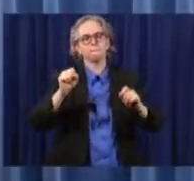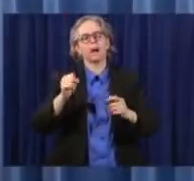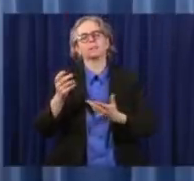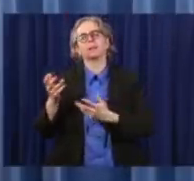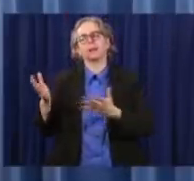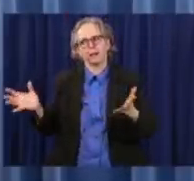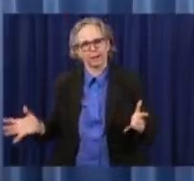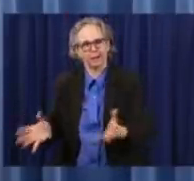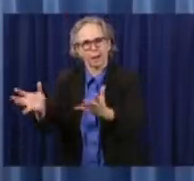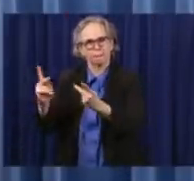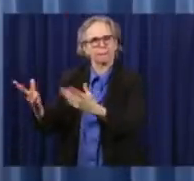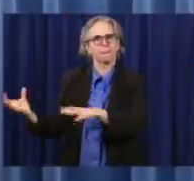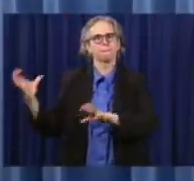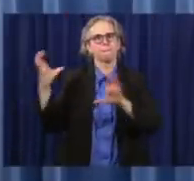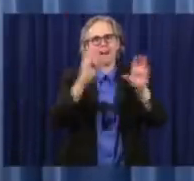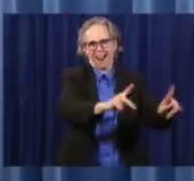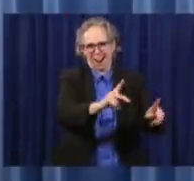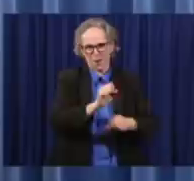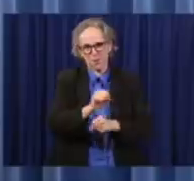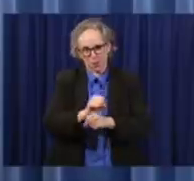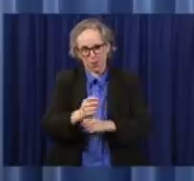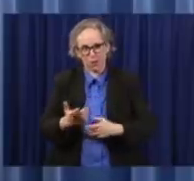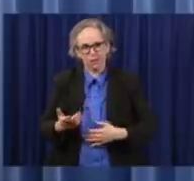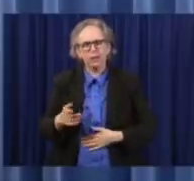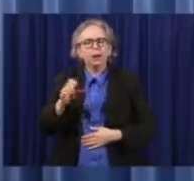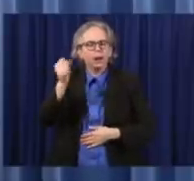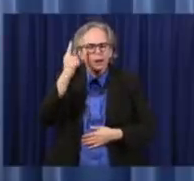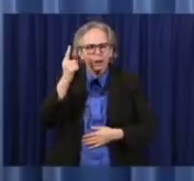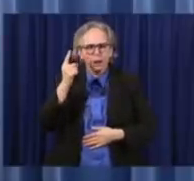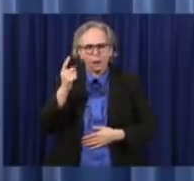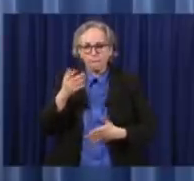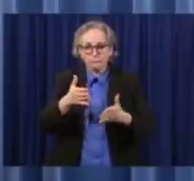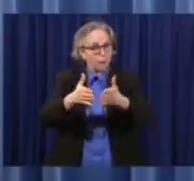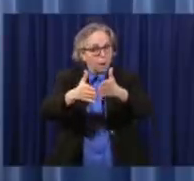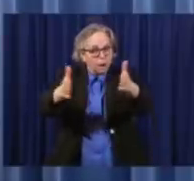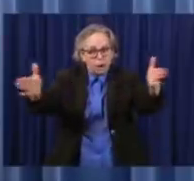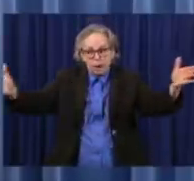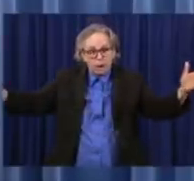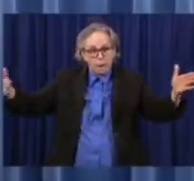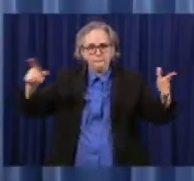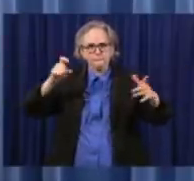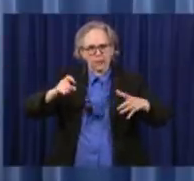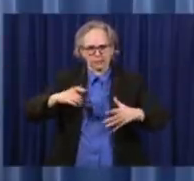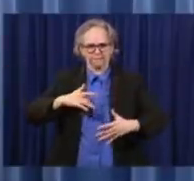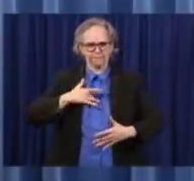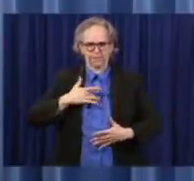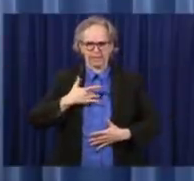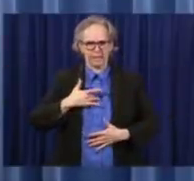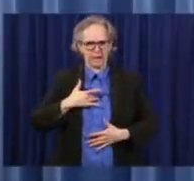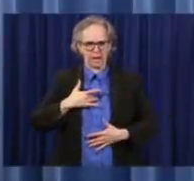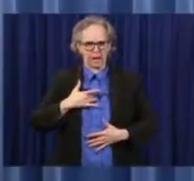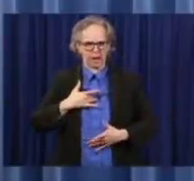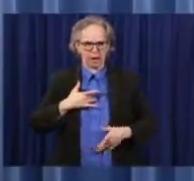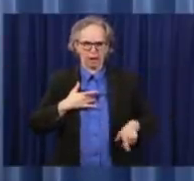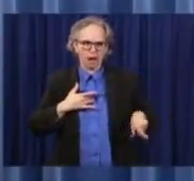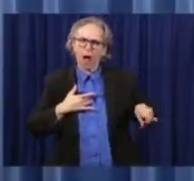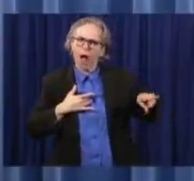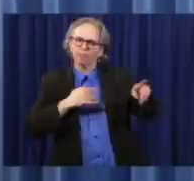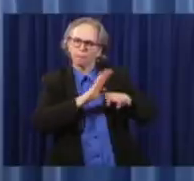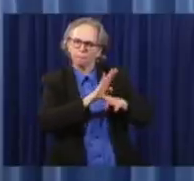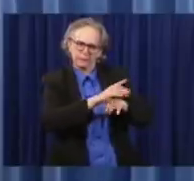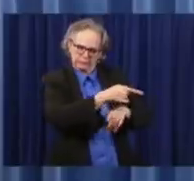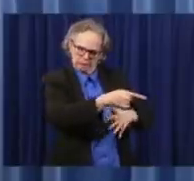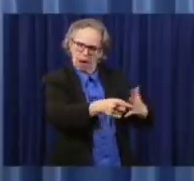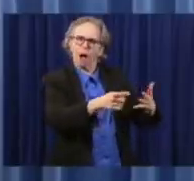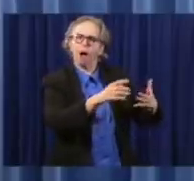there, people have to feel, public has to feel that every precaution is being taken, every safety measure is